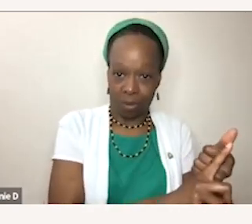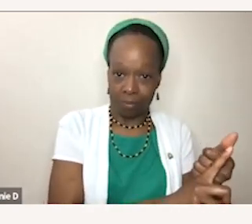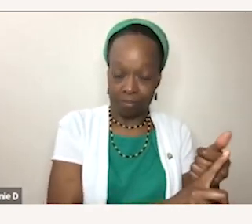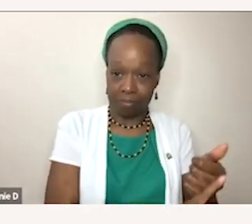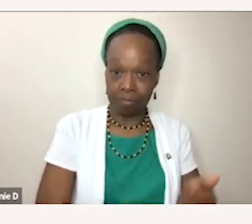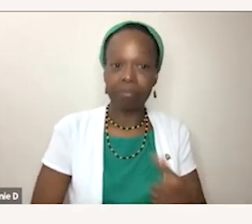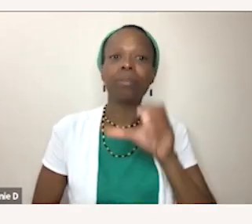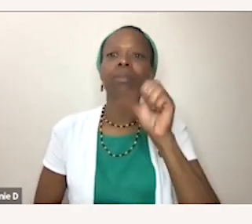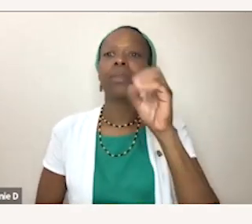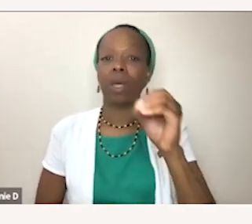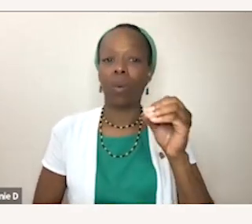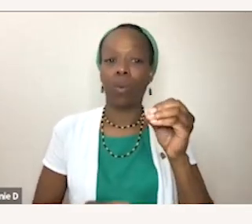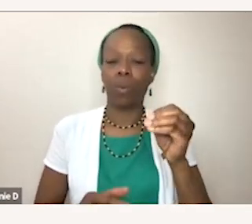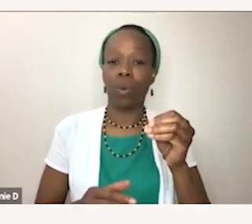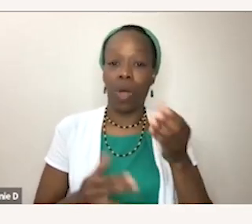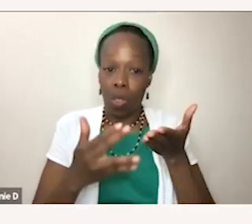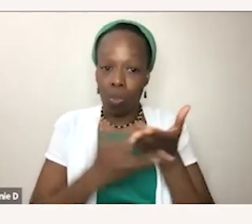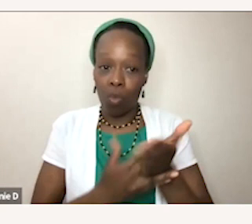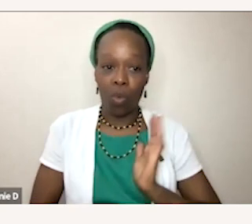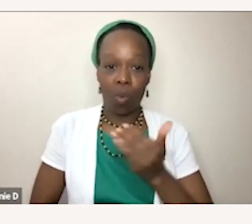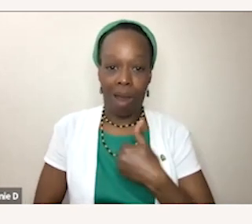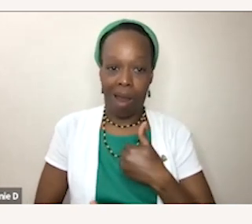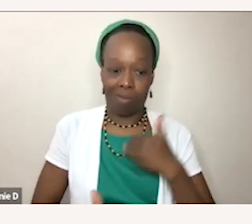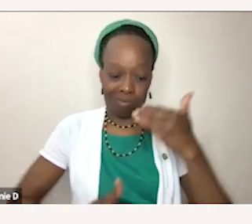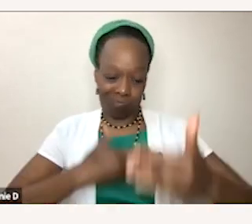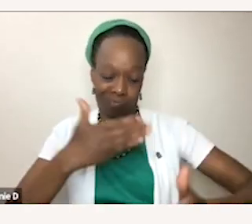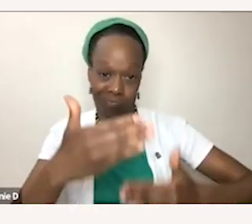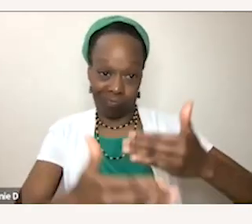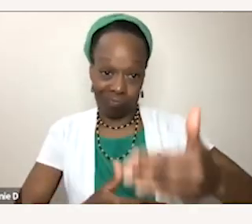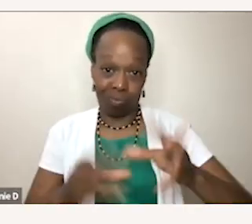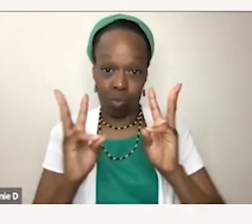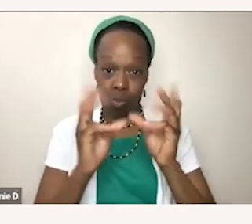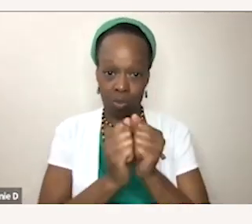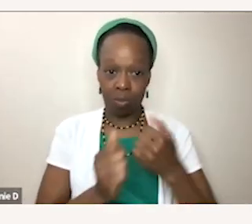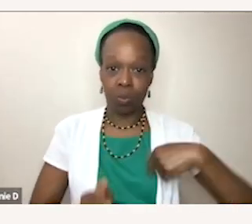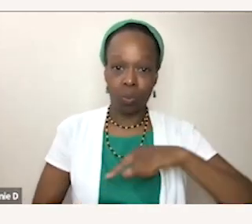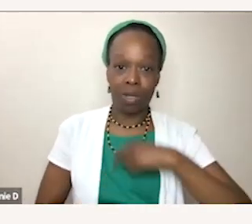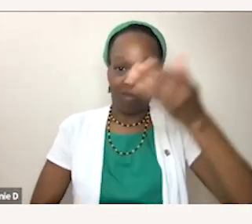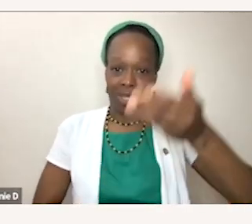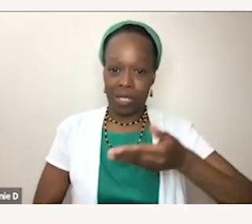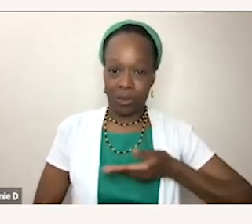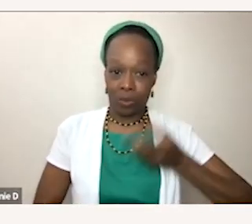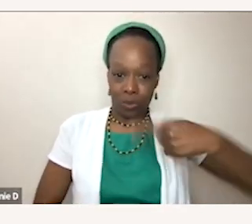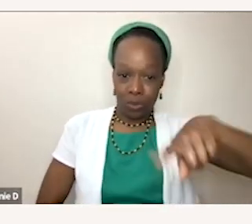So throughout this series, we've been introducing y'all